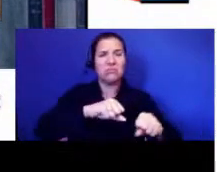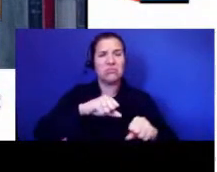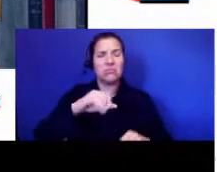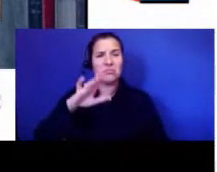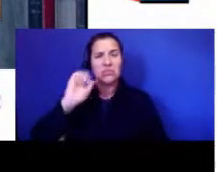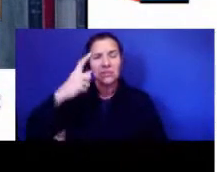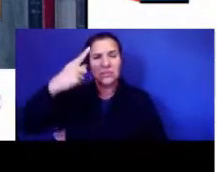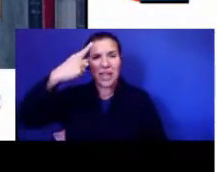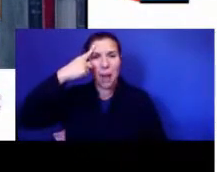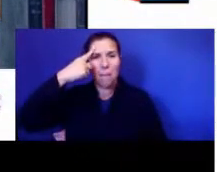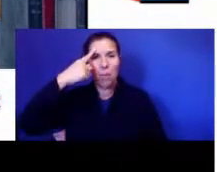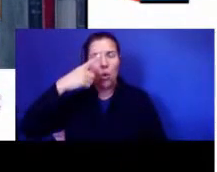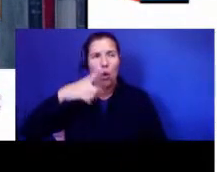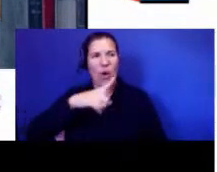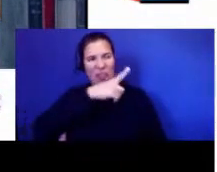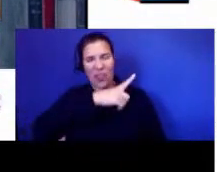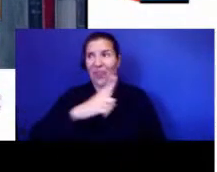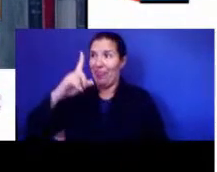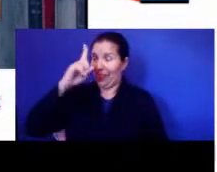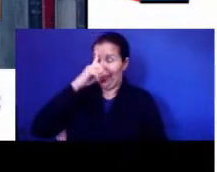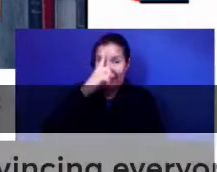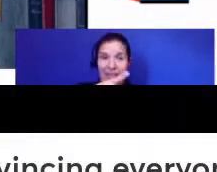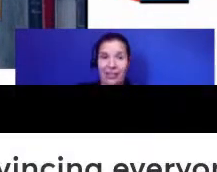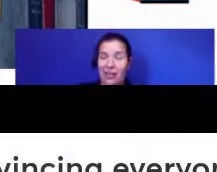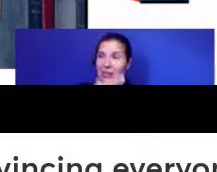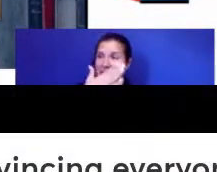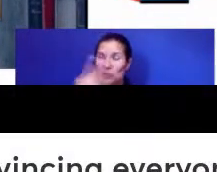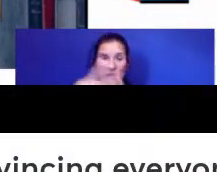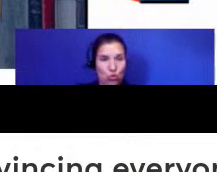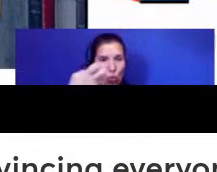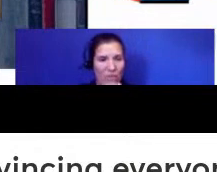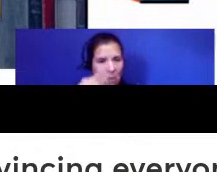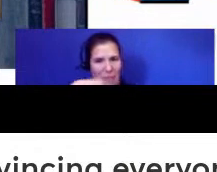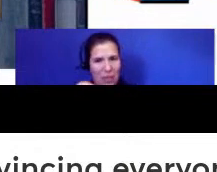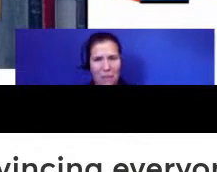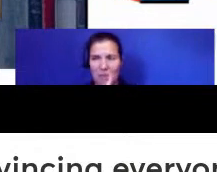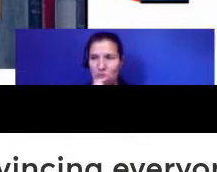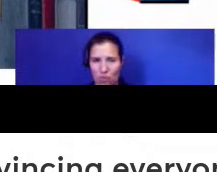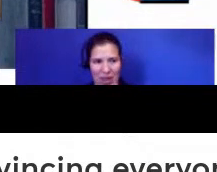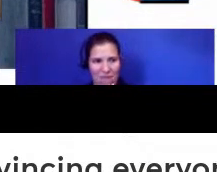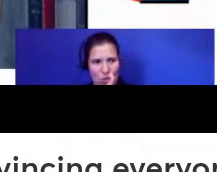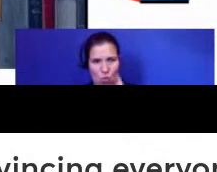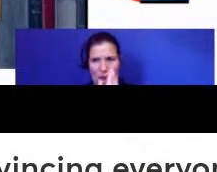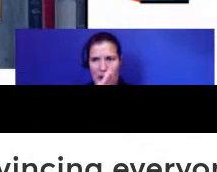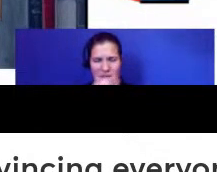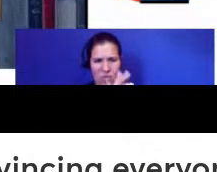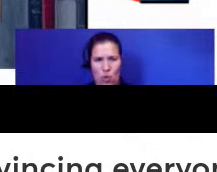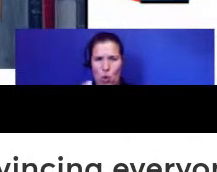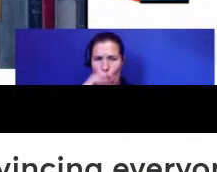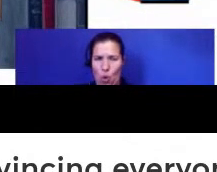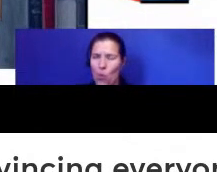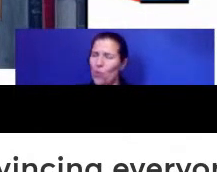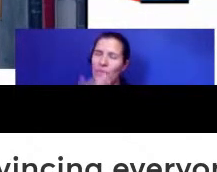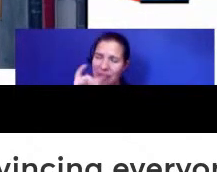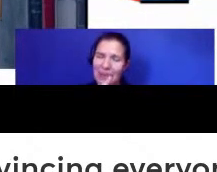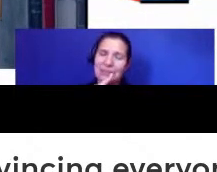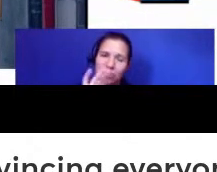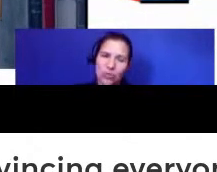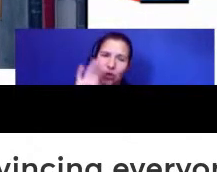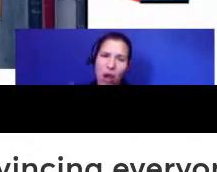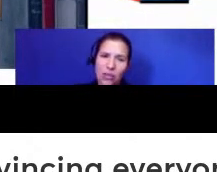had been stolen from them that they had a right to exclusively think of as their own. That is the consequence